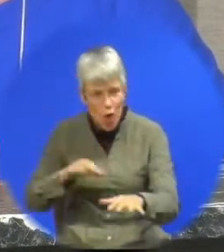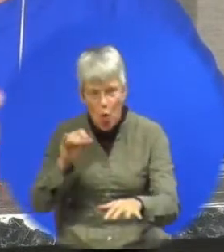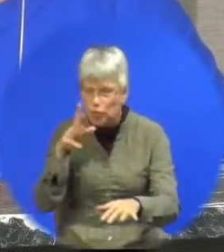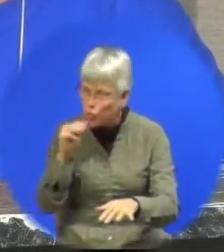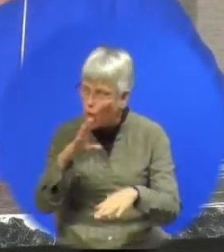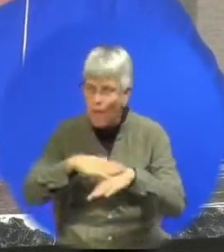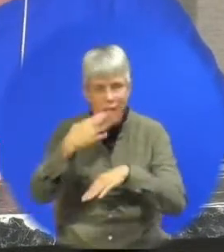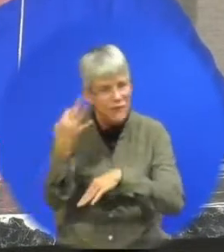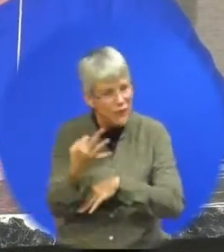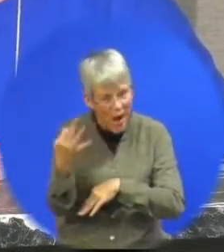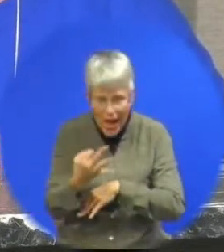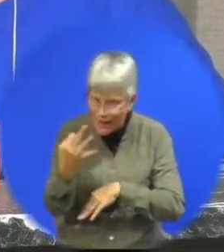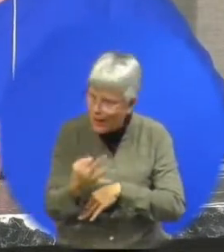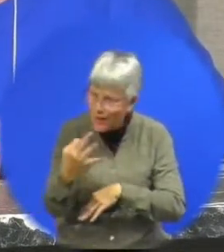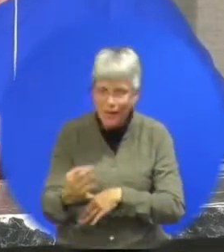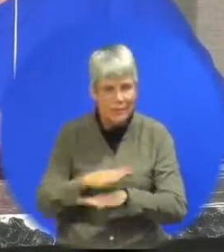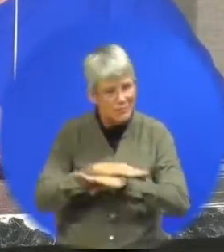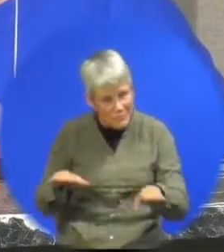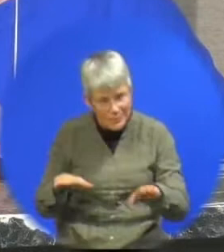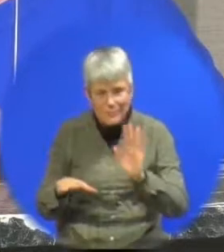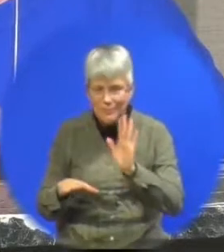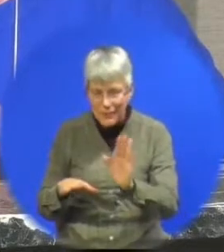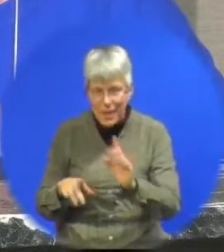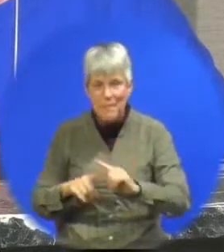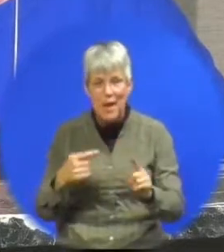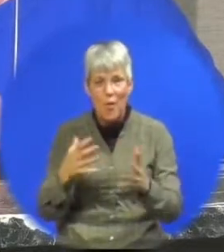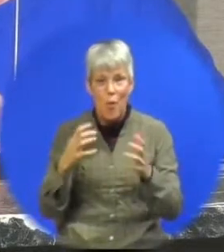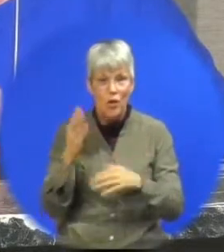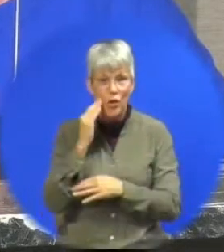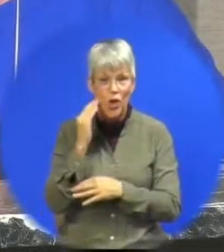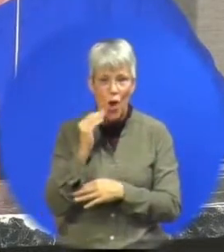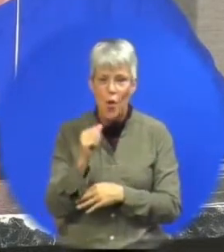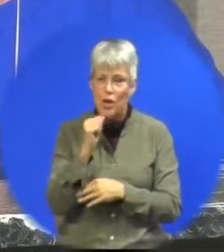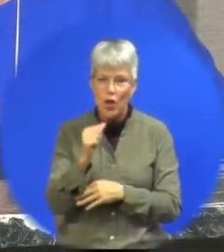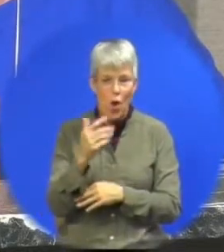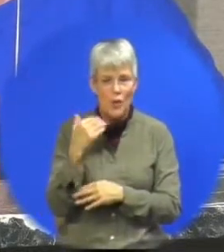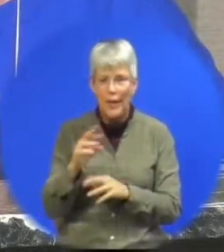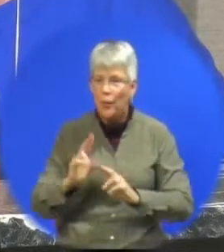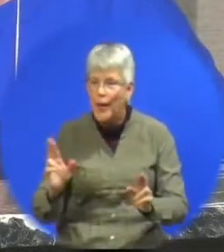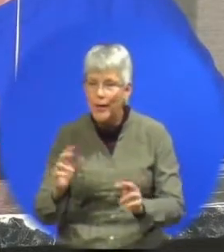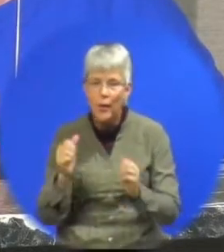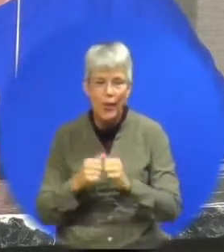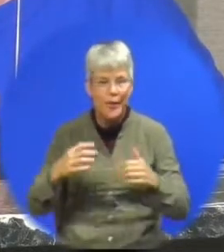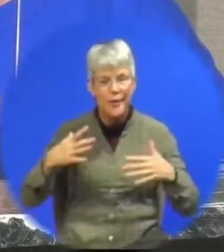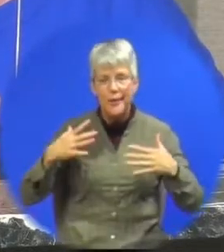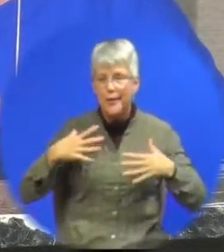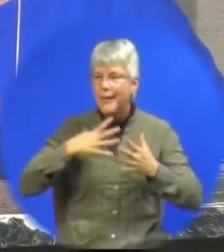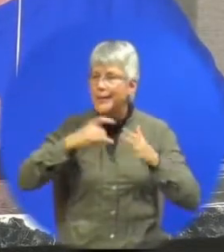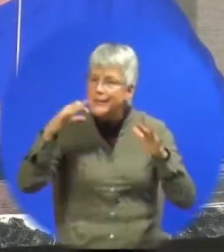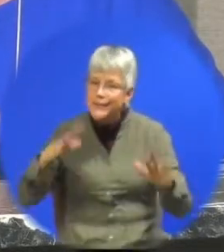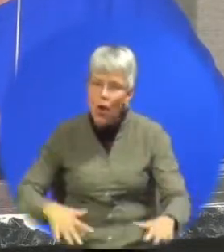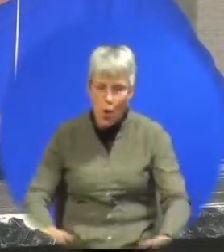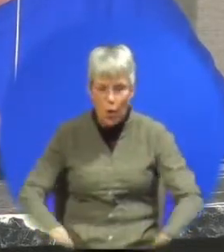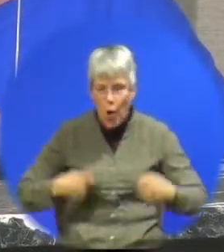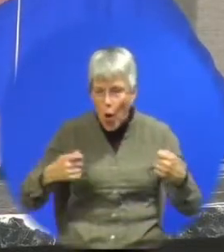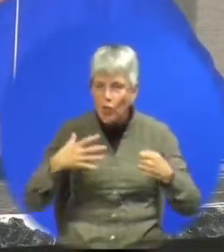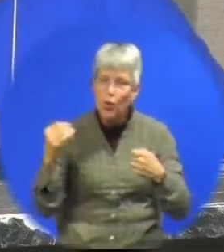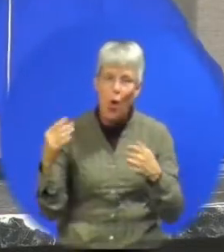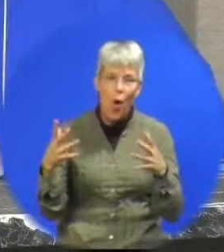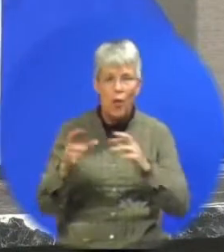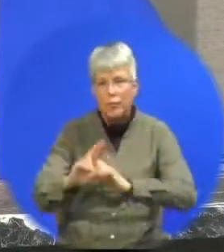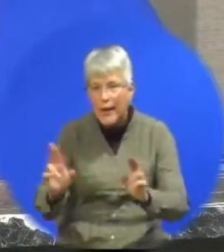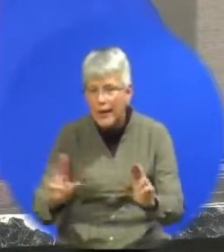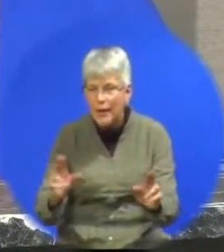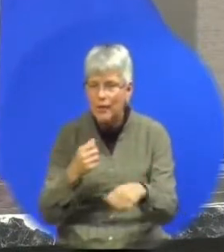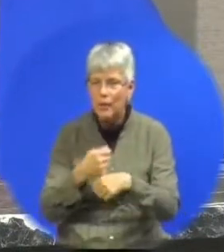have an agreement. And so I just want everybody to know not to get your snow pants out or your snow boots or your snow cream bowls just yet.